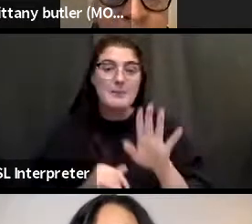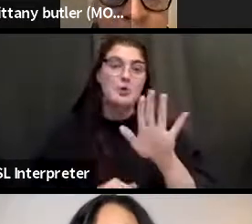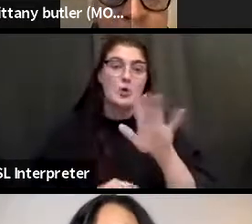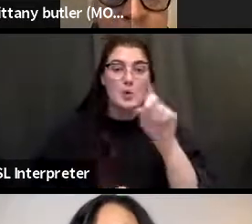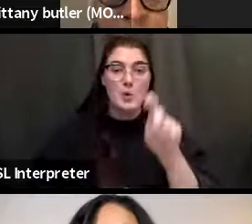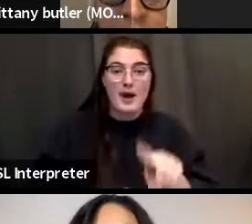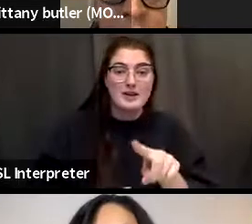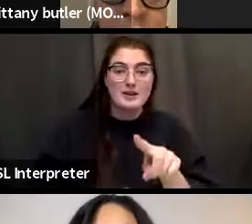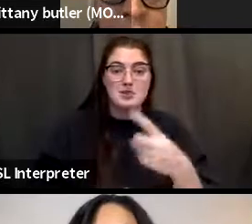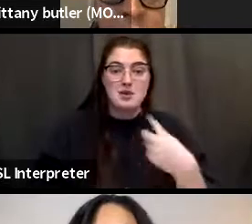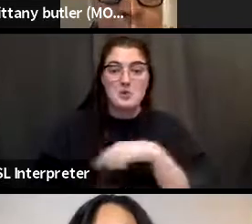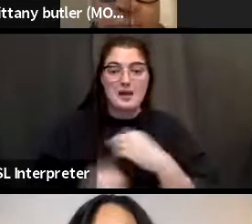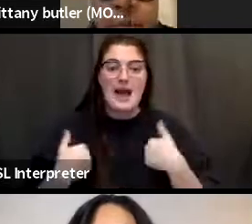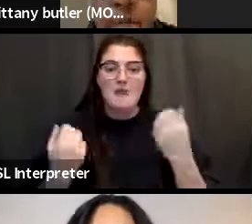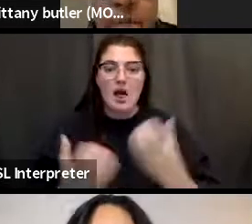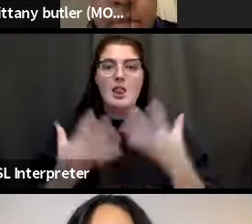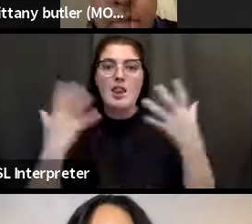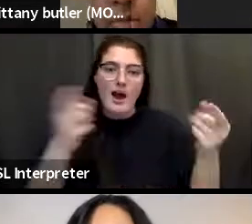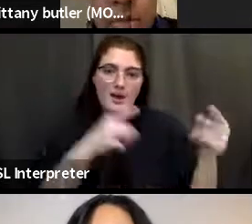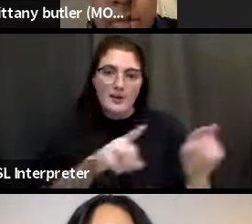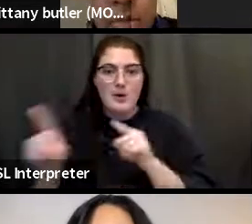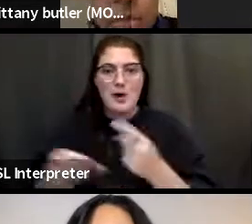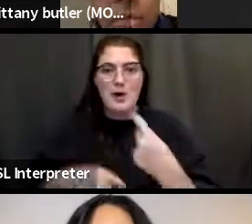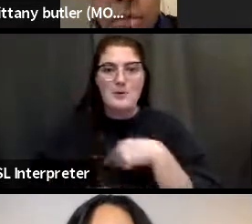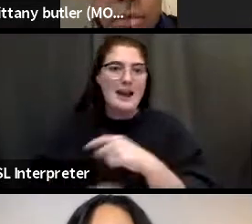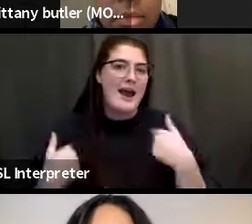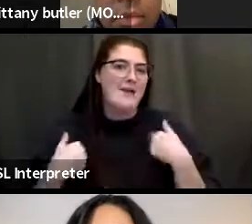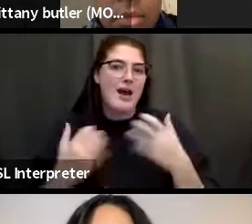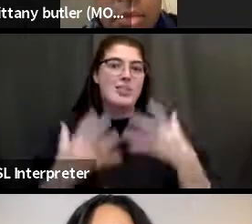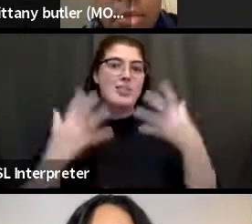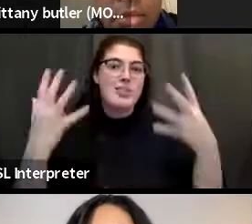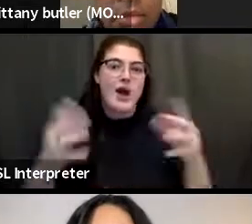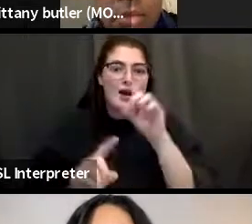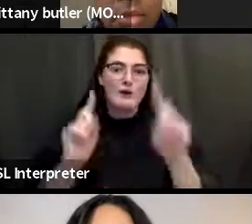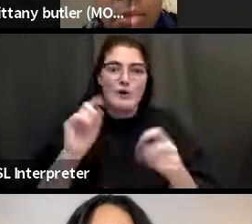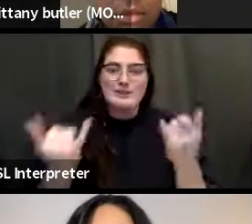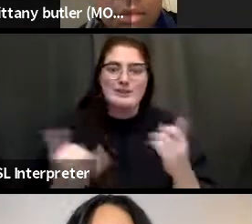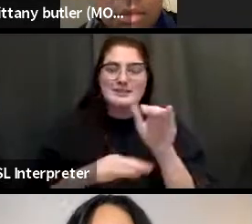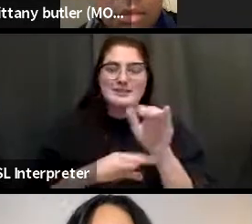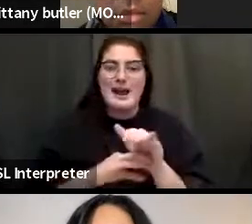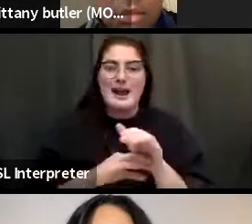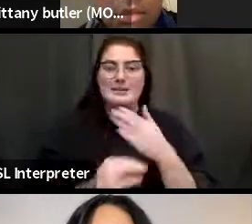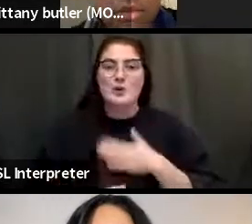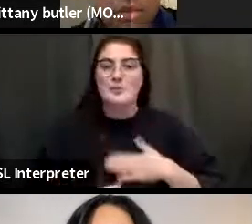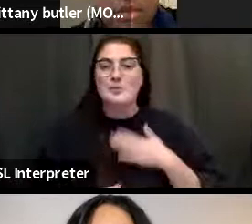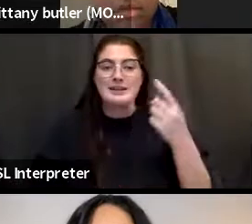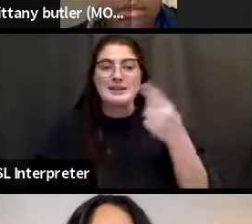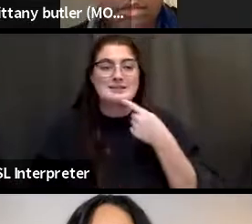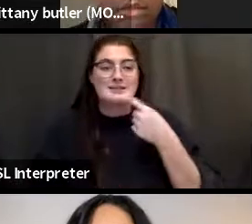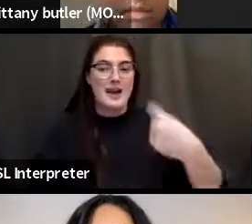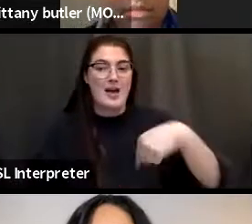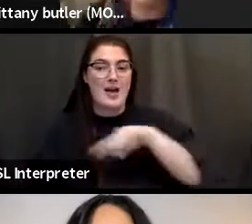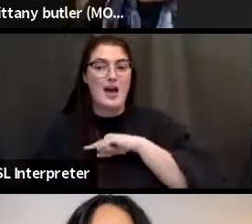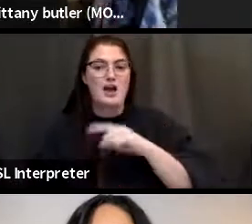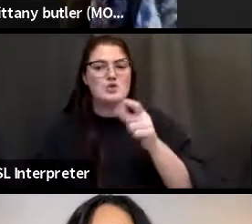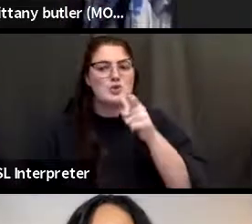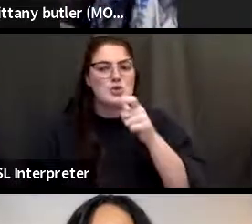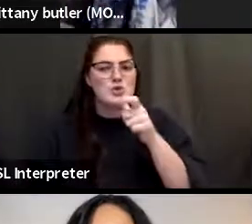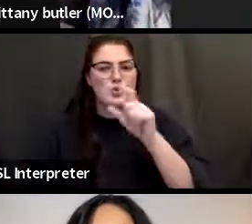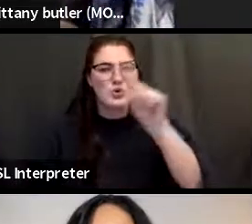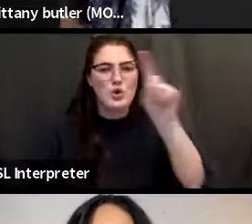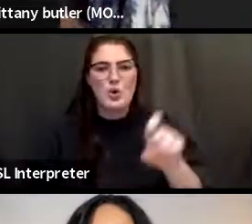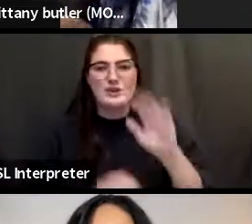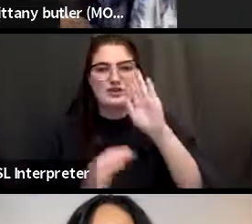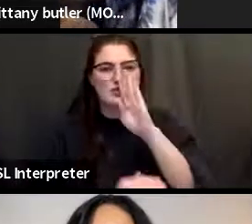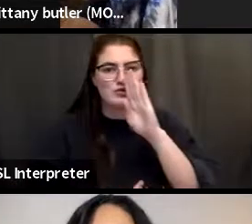you know, we've got a lot going on. We've got a lot of questions tonight. Please tell us who the question is directed to. So if you'll just